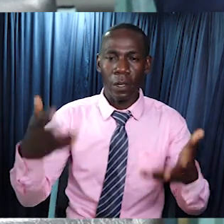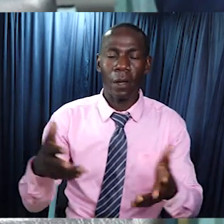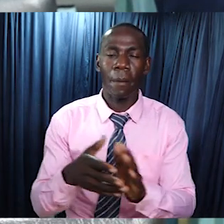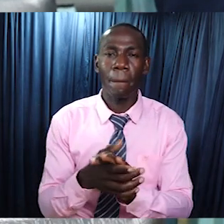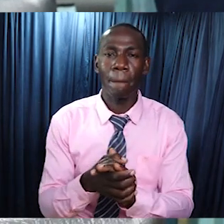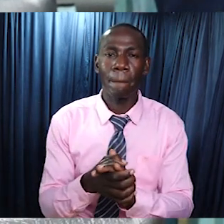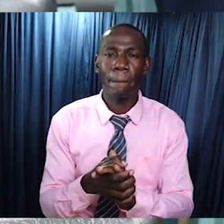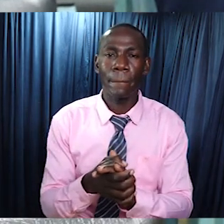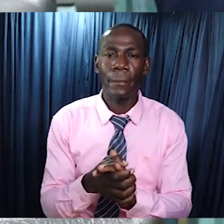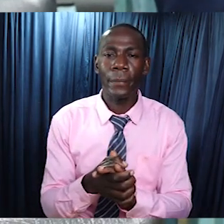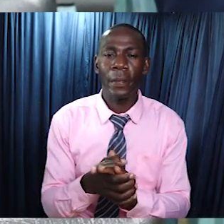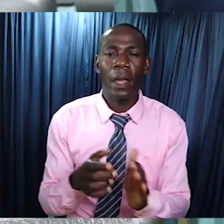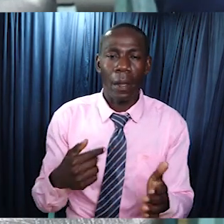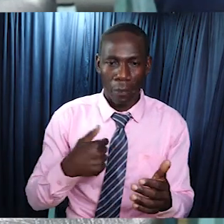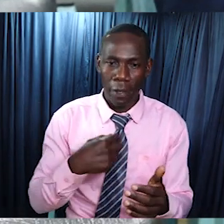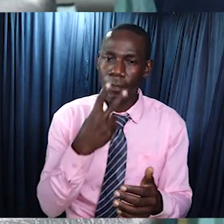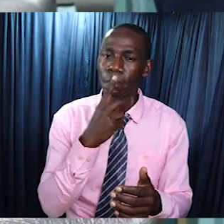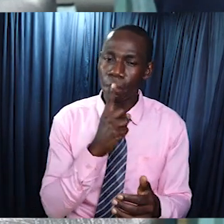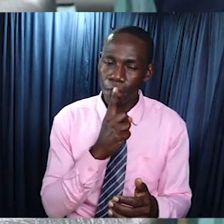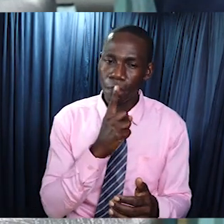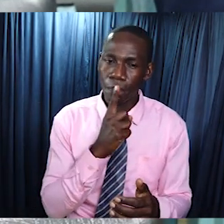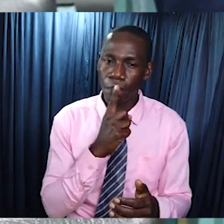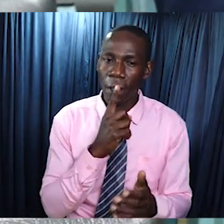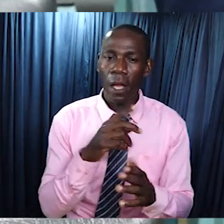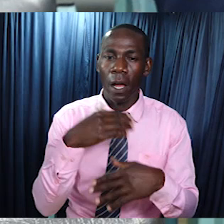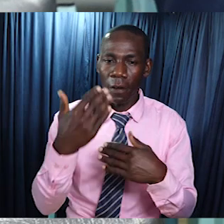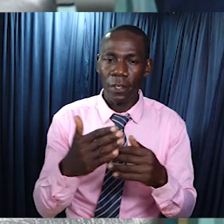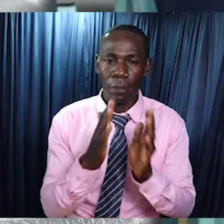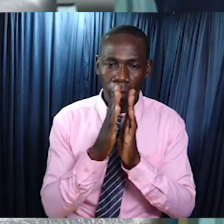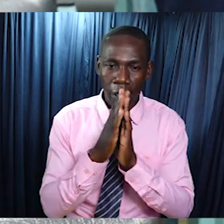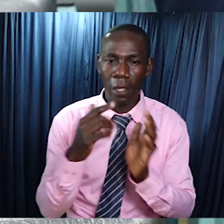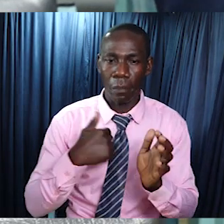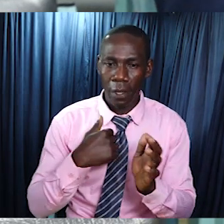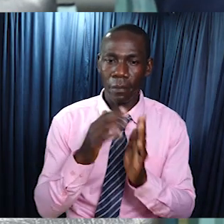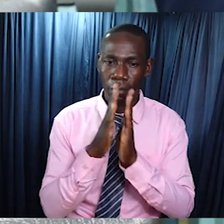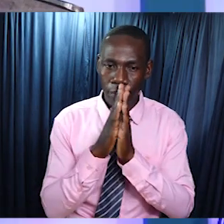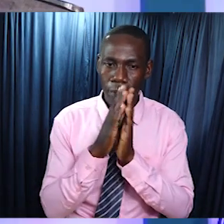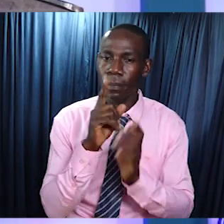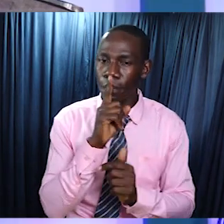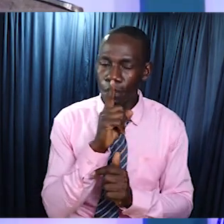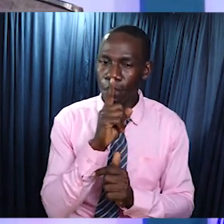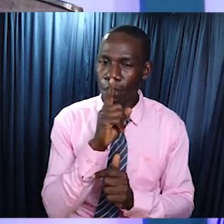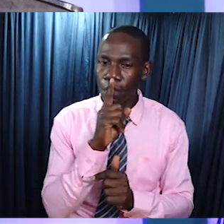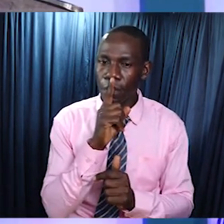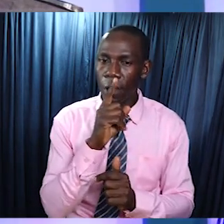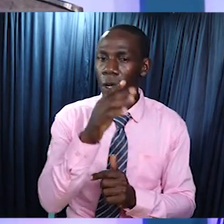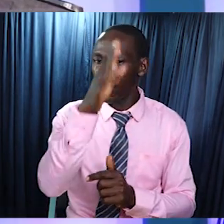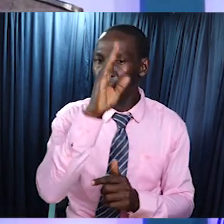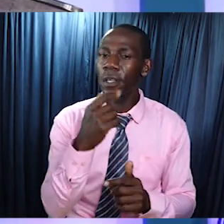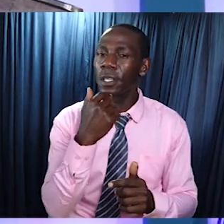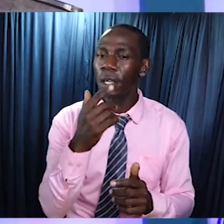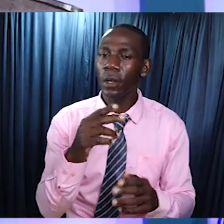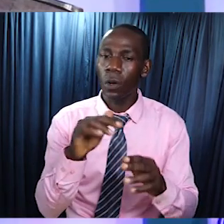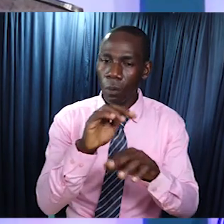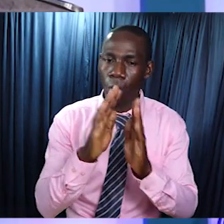Hallelujah. Hallelujah. Haya mimi nikanyamaza. Now I was quiet from there. Nikishaomba mimi nanyamaza. After praying I normally keep quiet. Maana alisema ombeni. Because he said you pray.